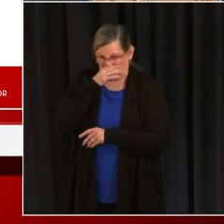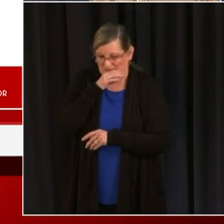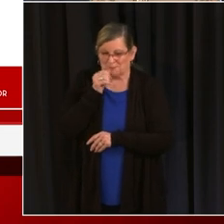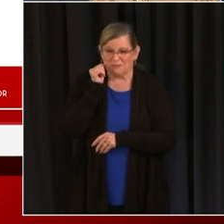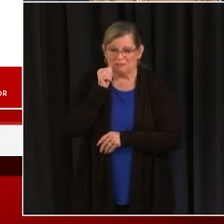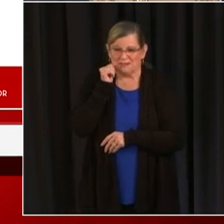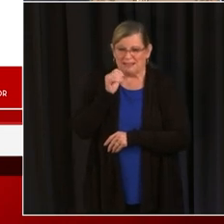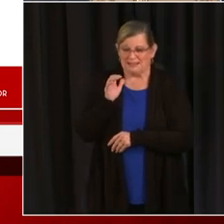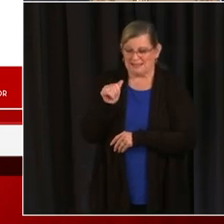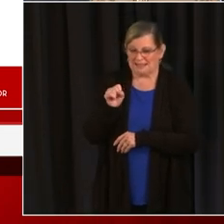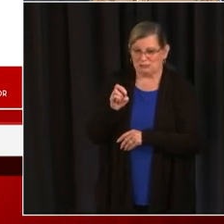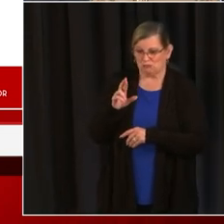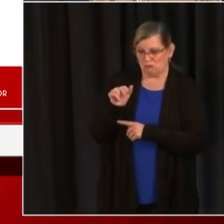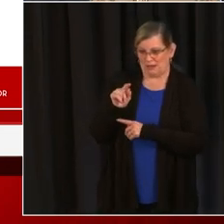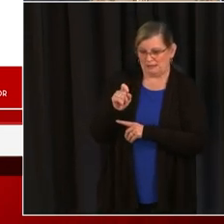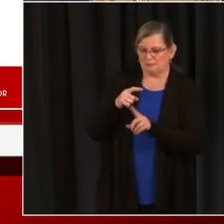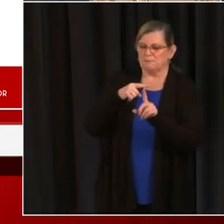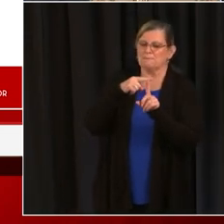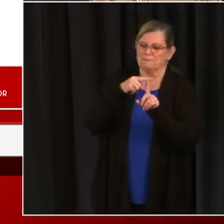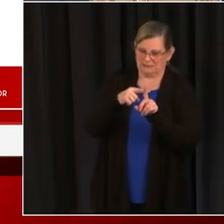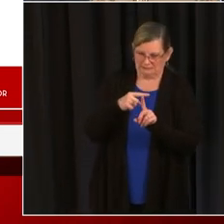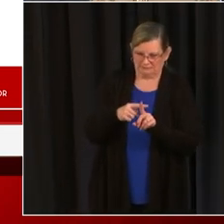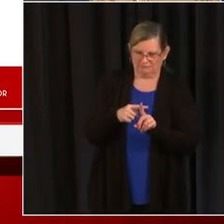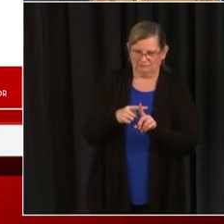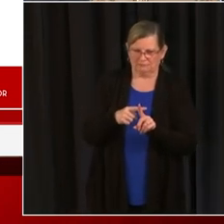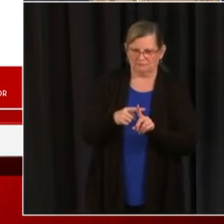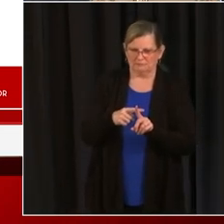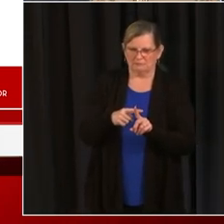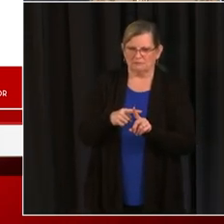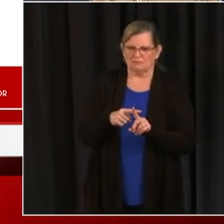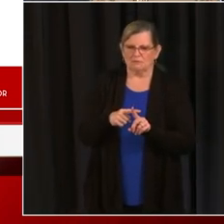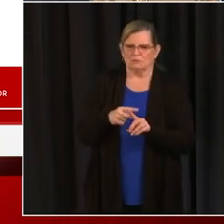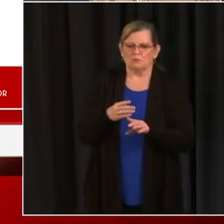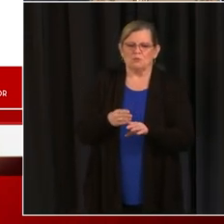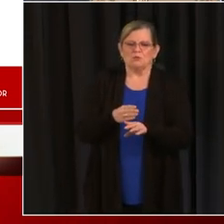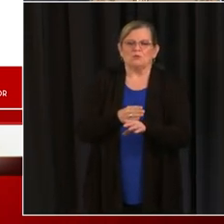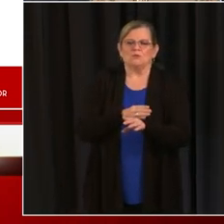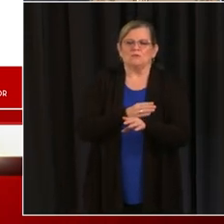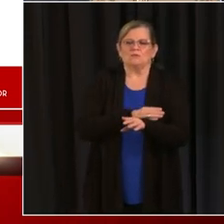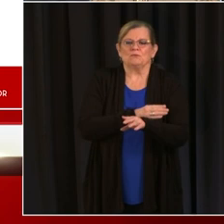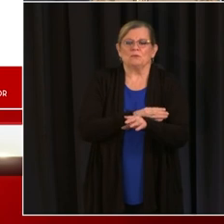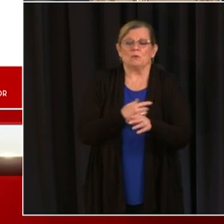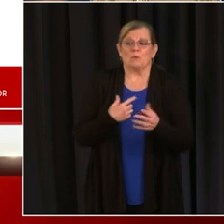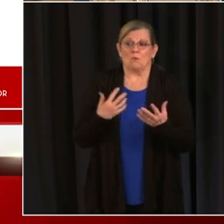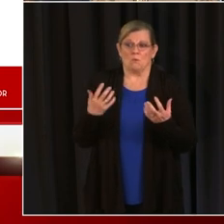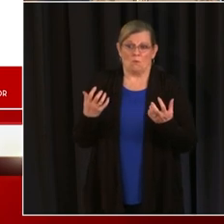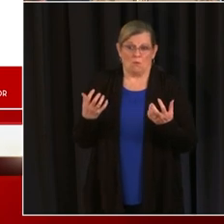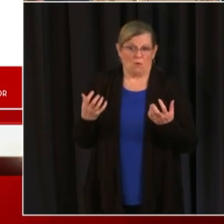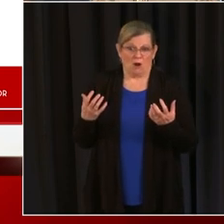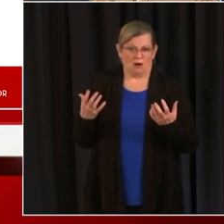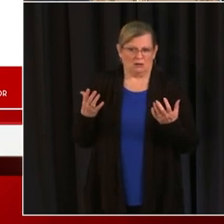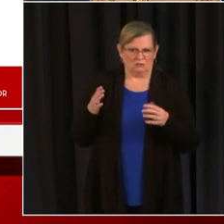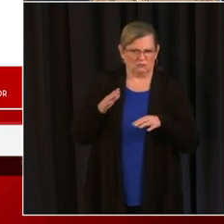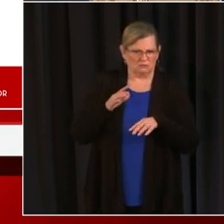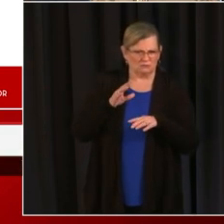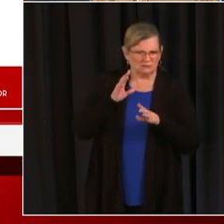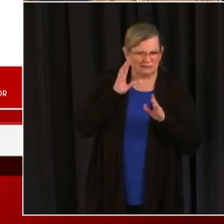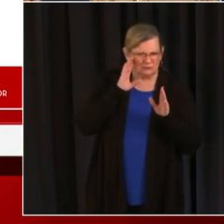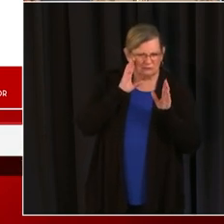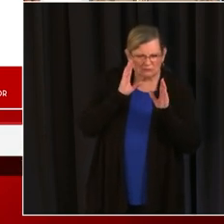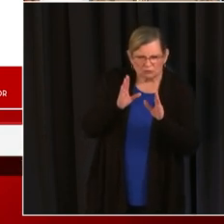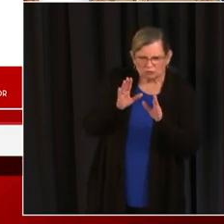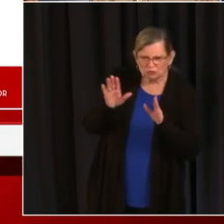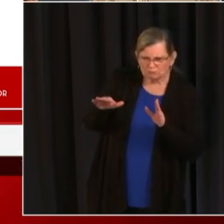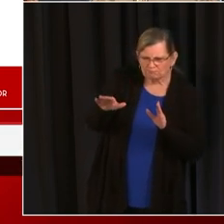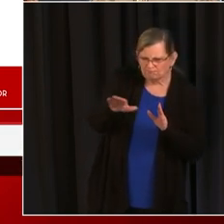Our positivity numbers also improving, and we want to call the public's attention